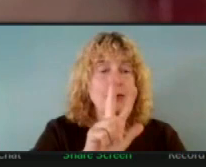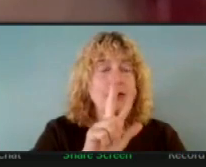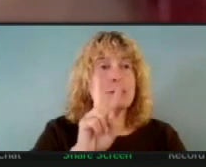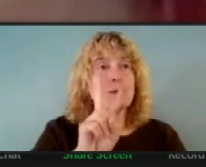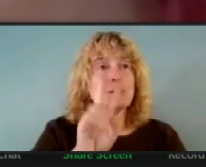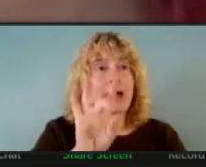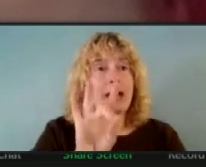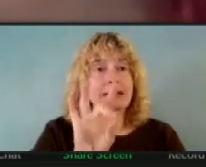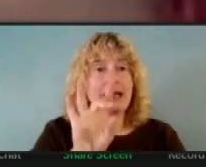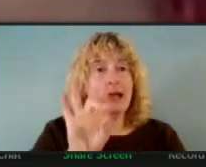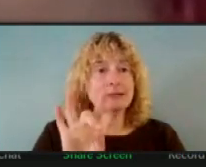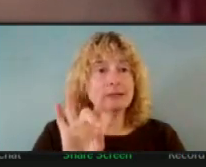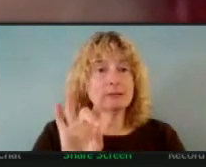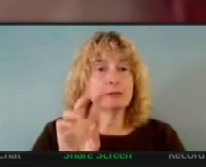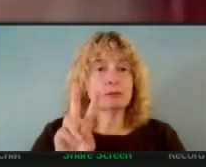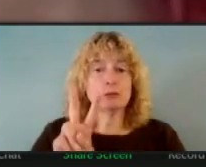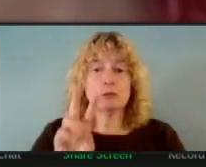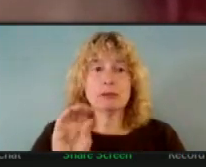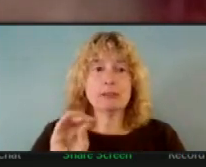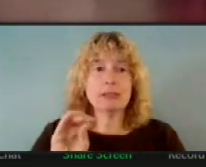313-288-2082. Again, that number is